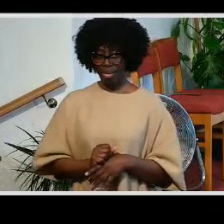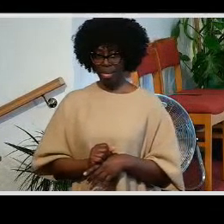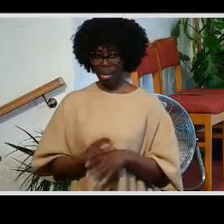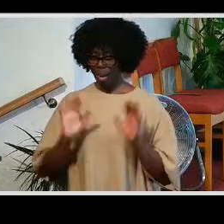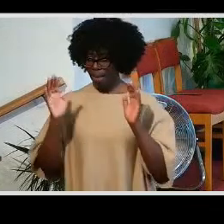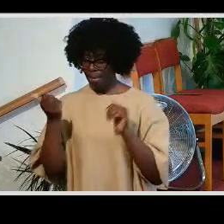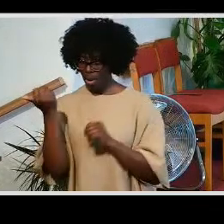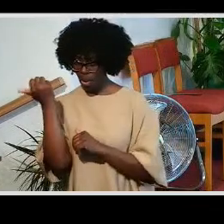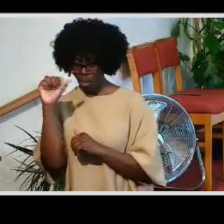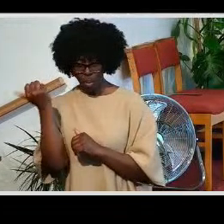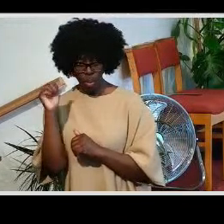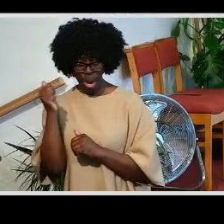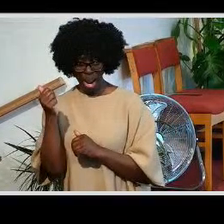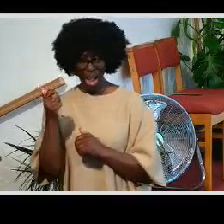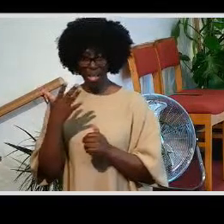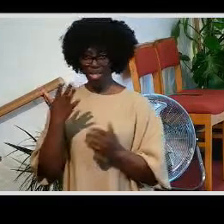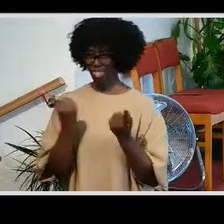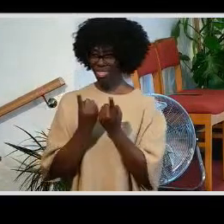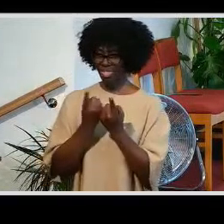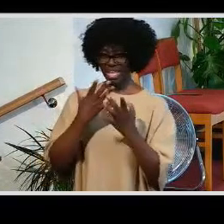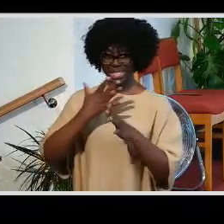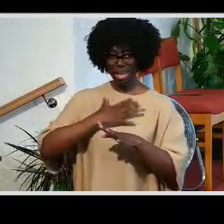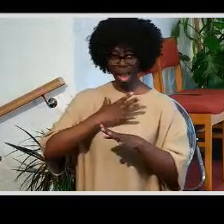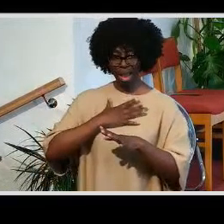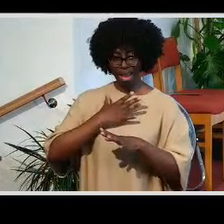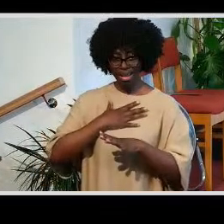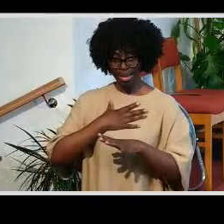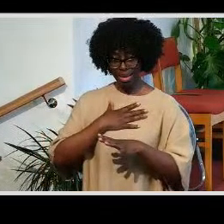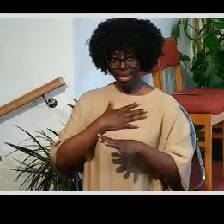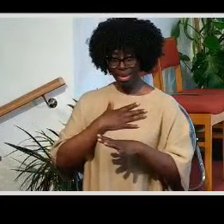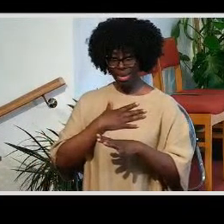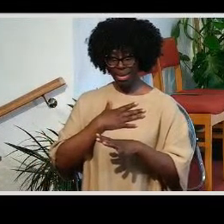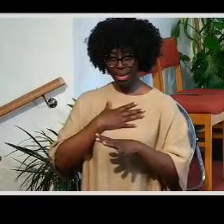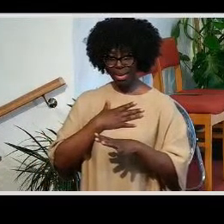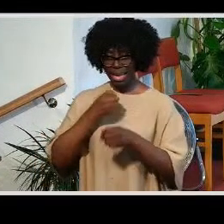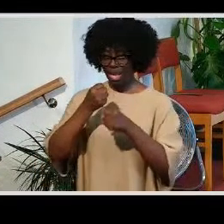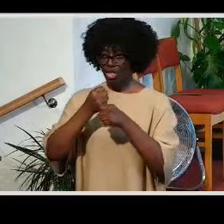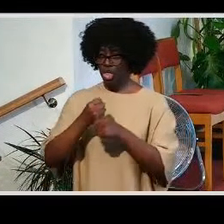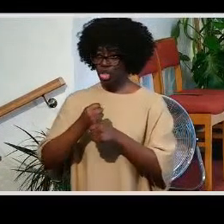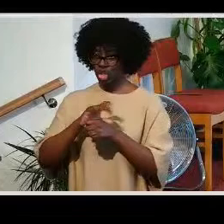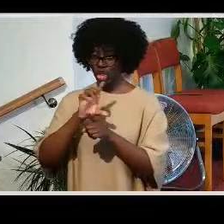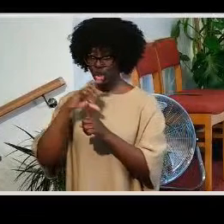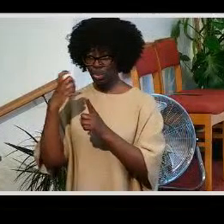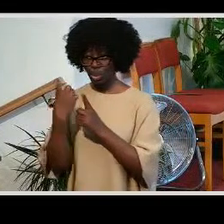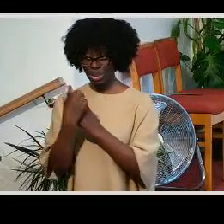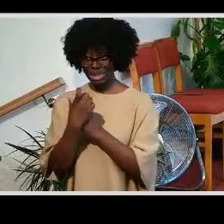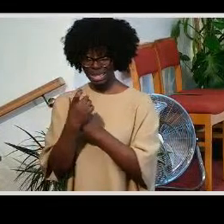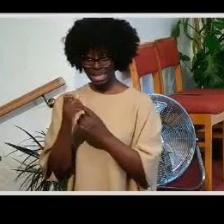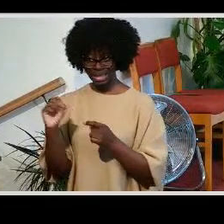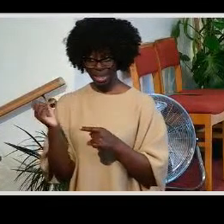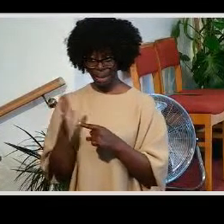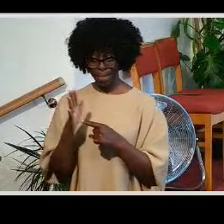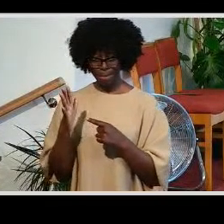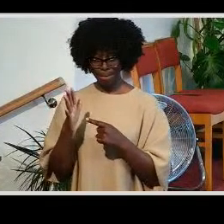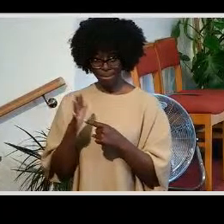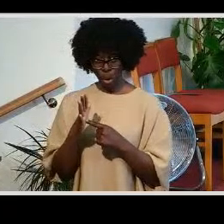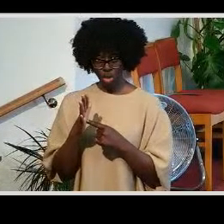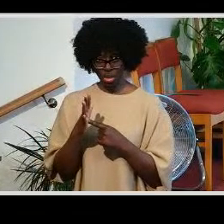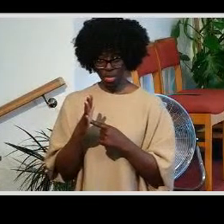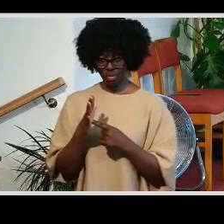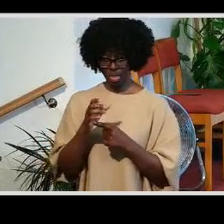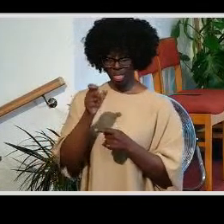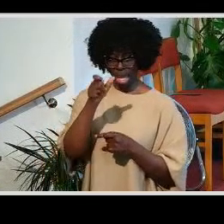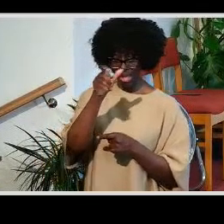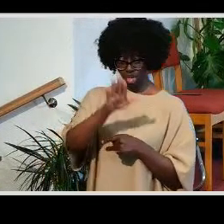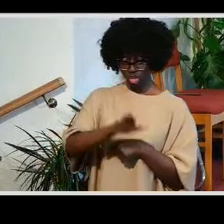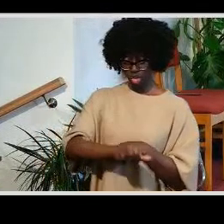Be aware of what they like. Again, in the church community, trust is something that's very important with an autistic child. They